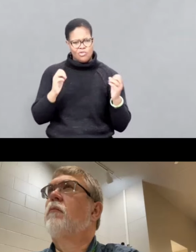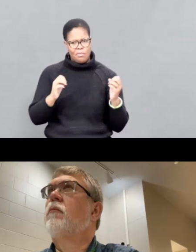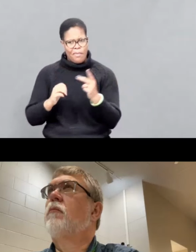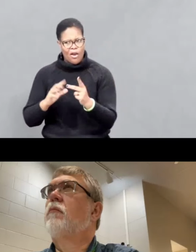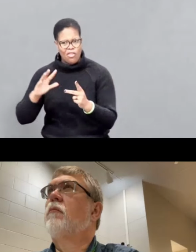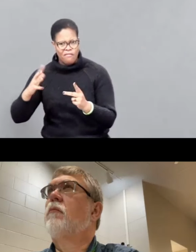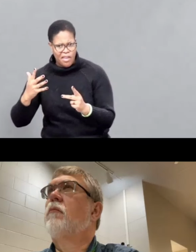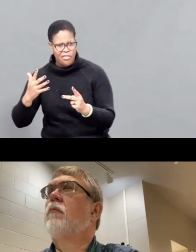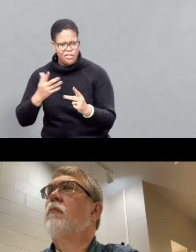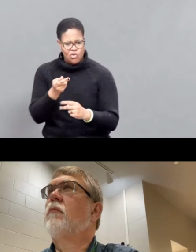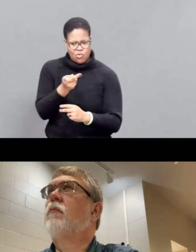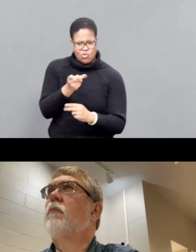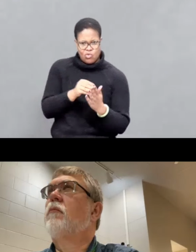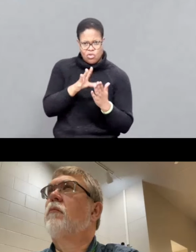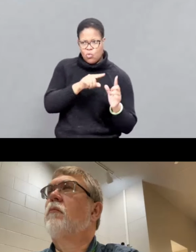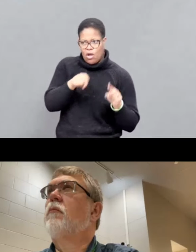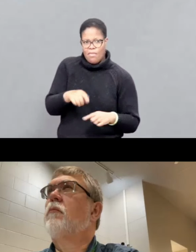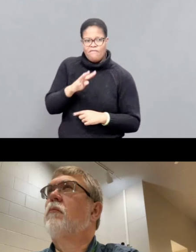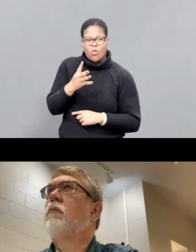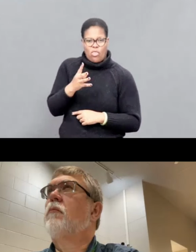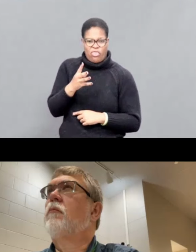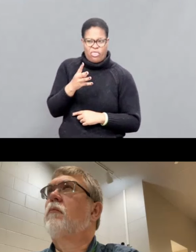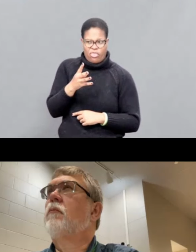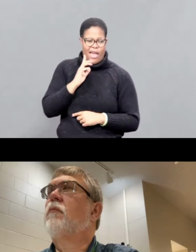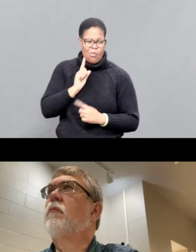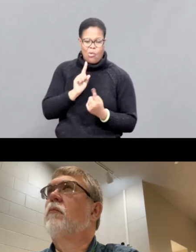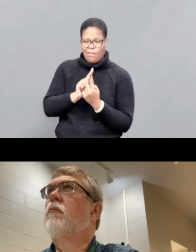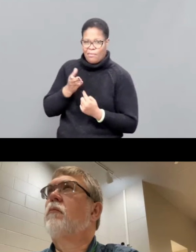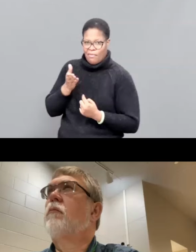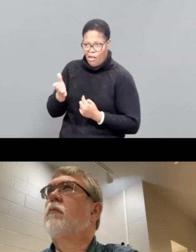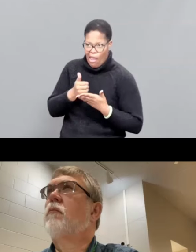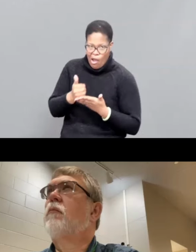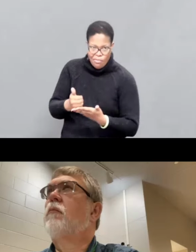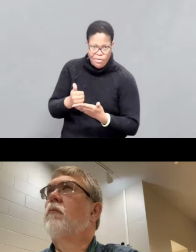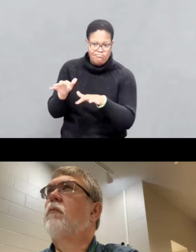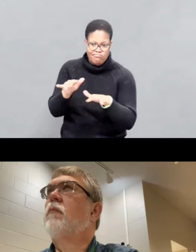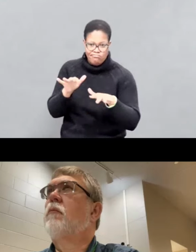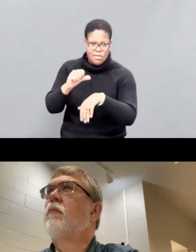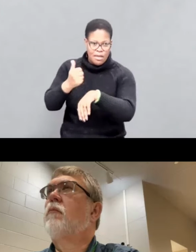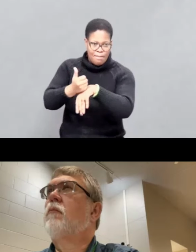5th, so they'll come in on the 4th. I'll meet them here and help them get set up.